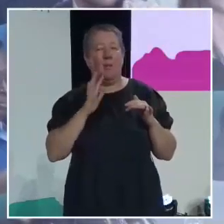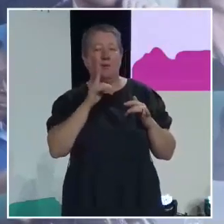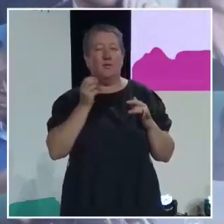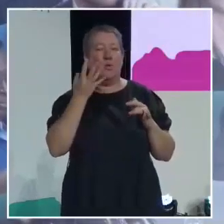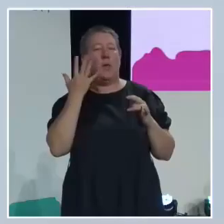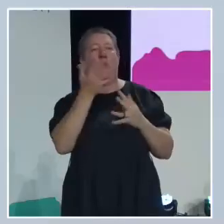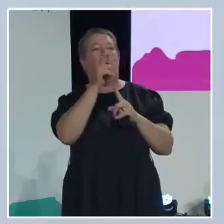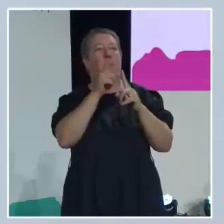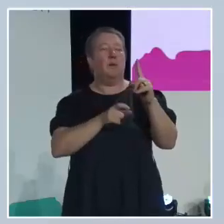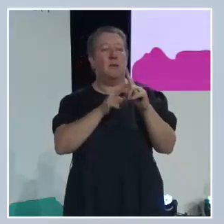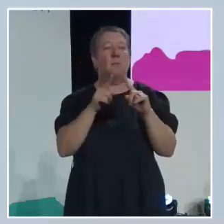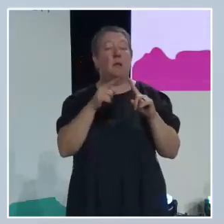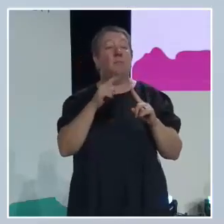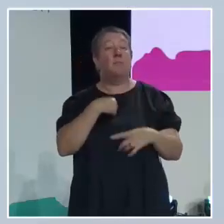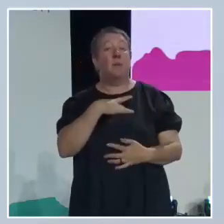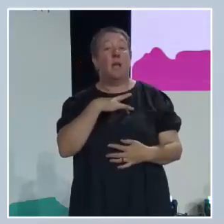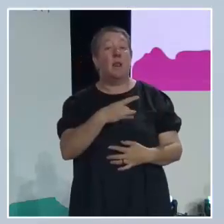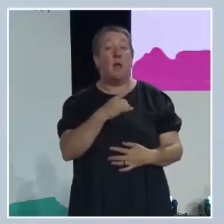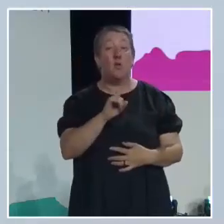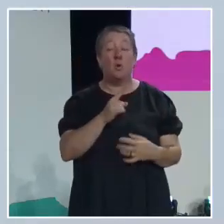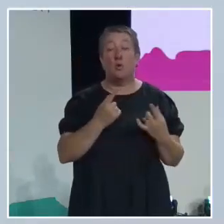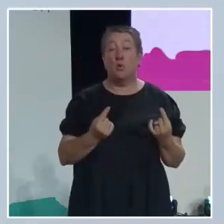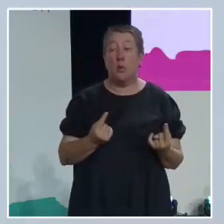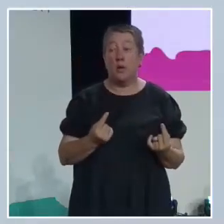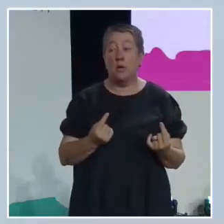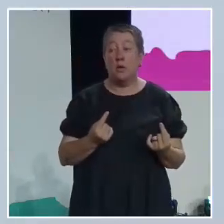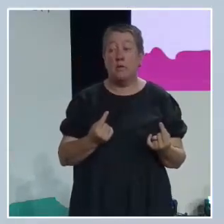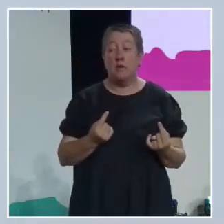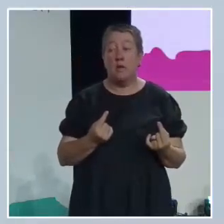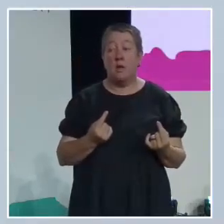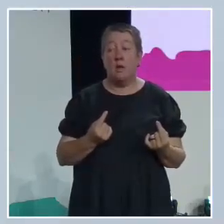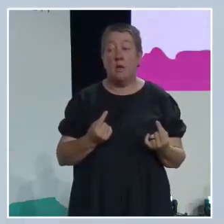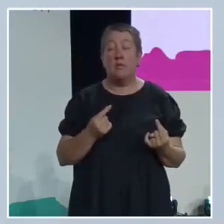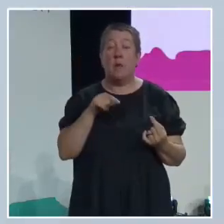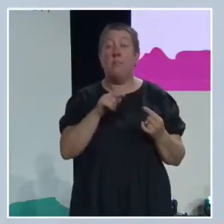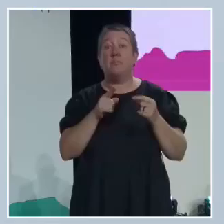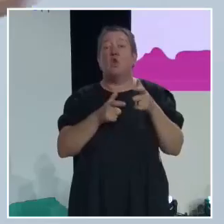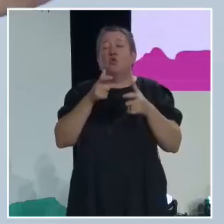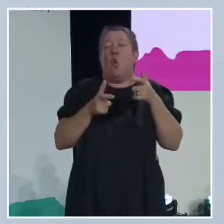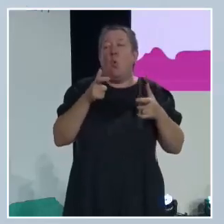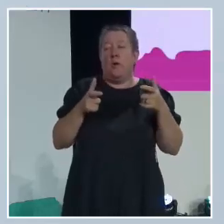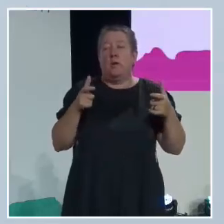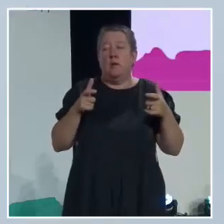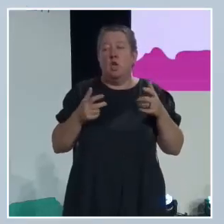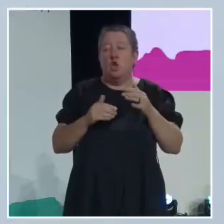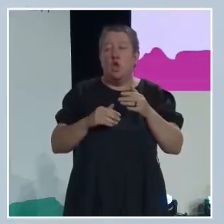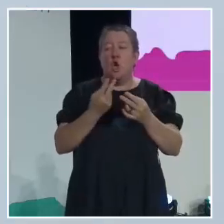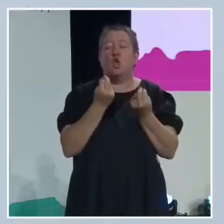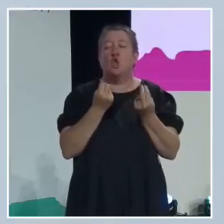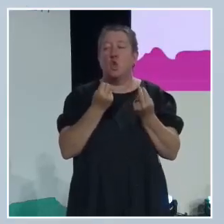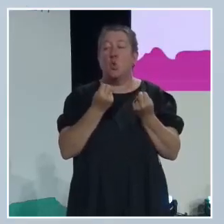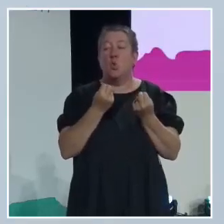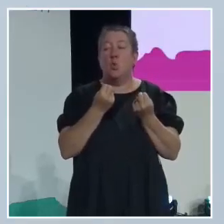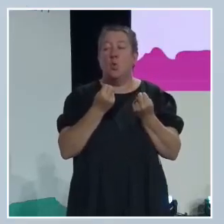in what you're doing is there are newcomers. It's growing, including I